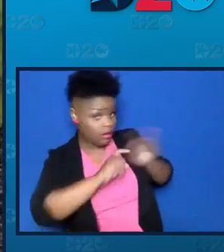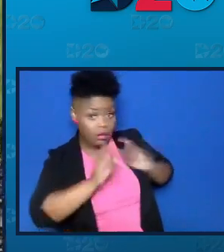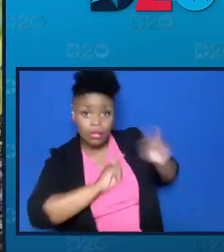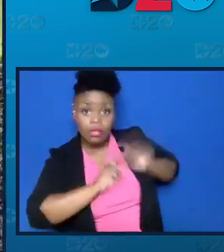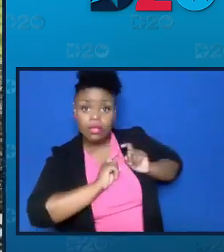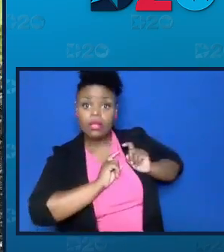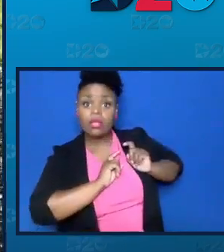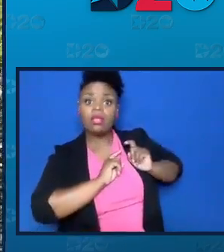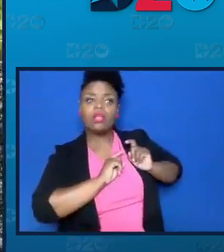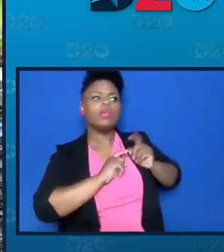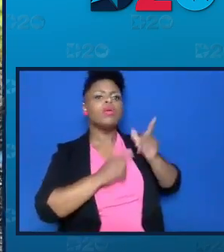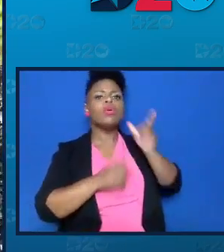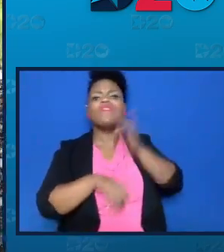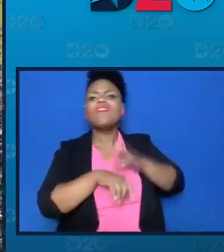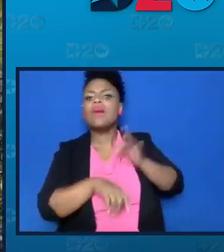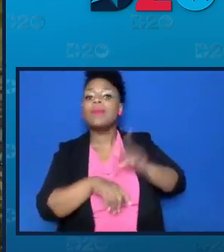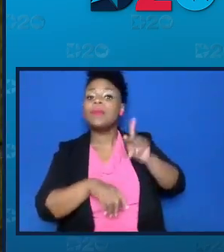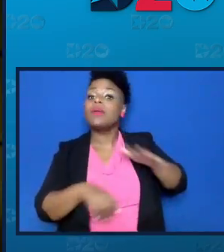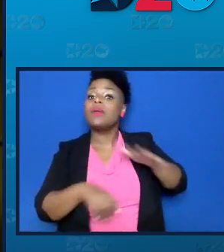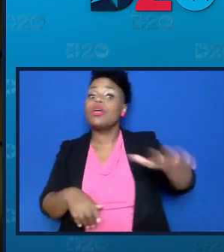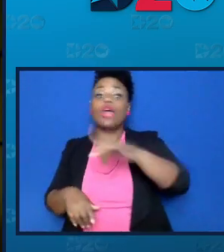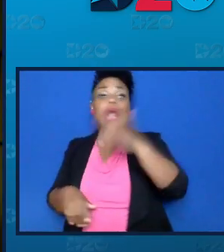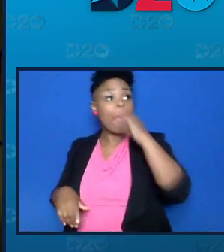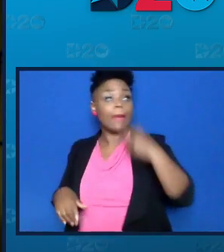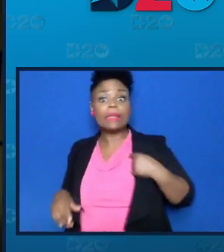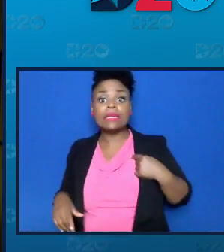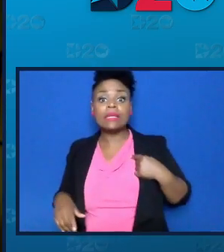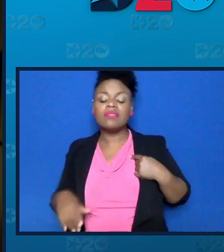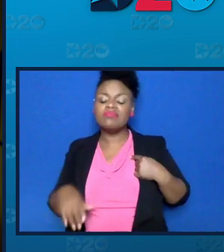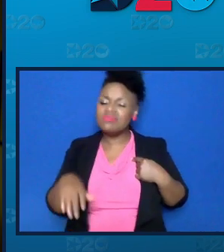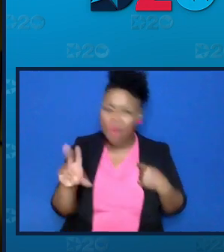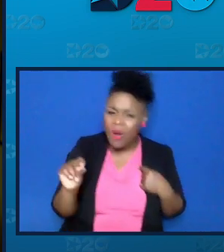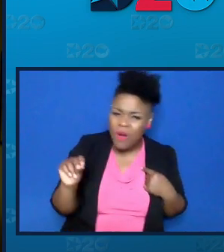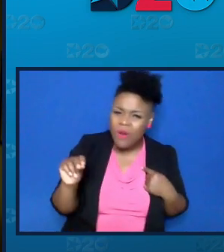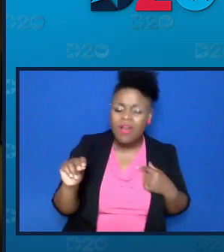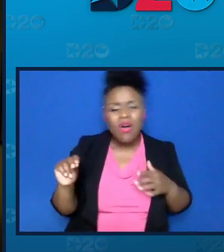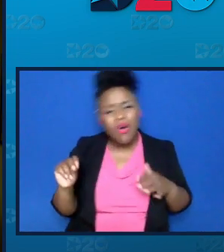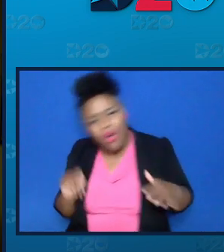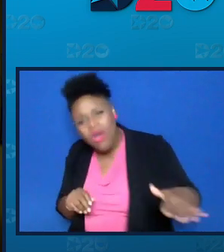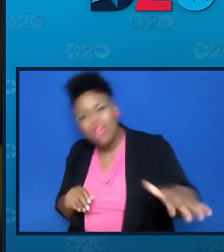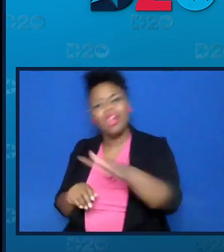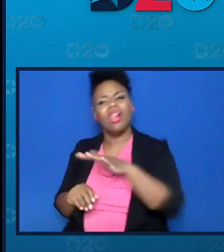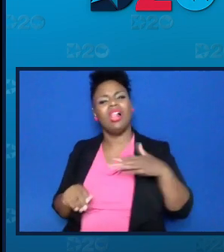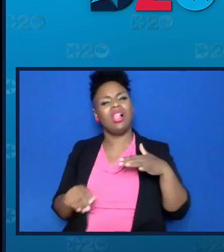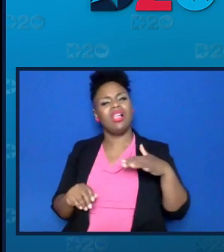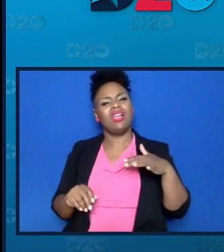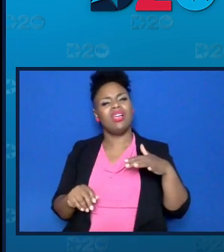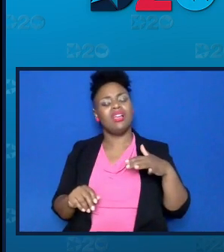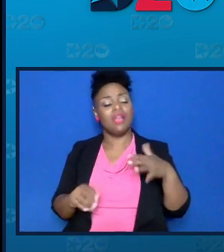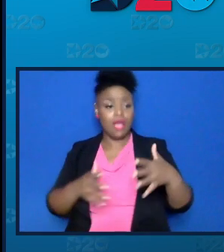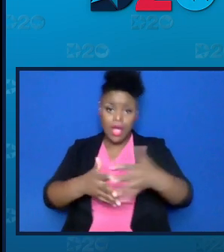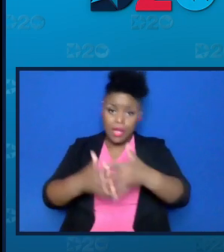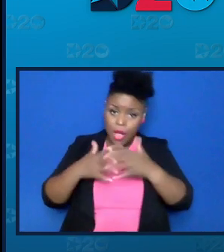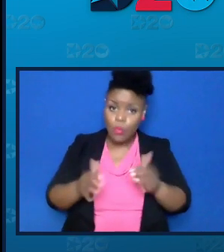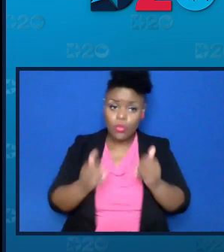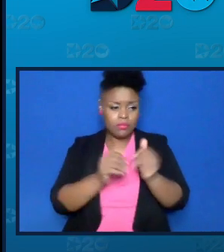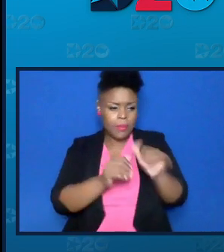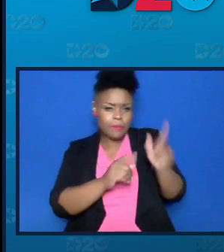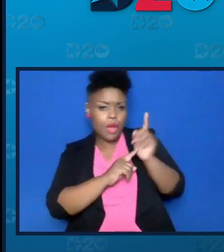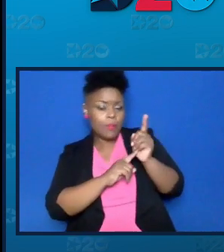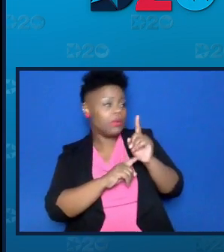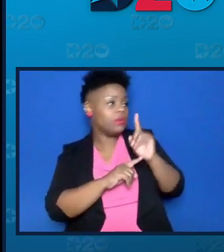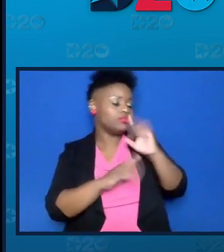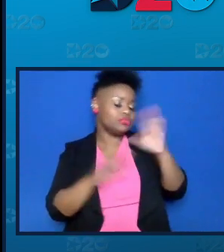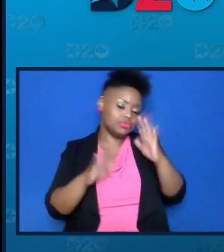me, but to all of us. This is a grave moment in America. A deadly virus is ravaging